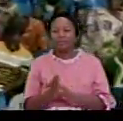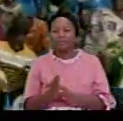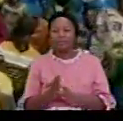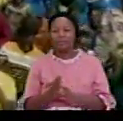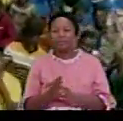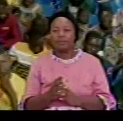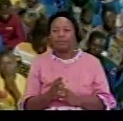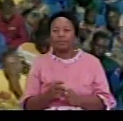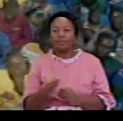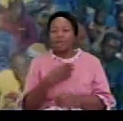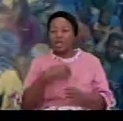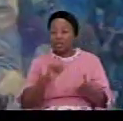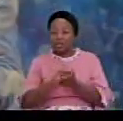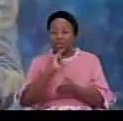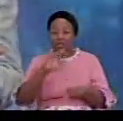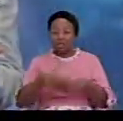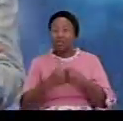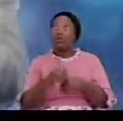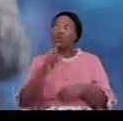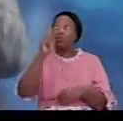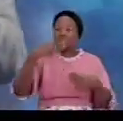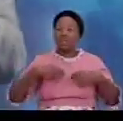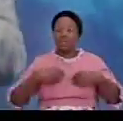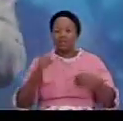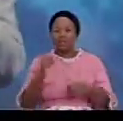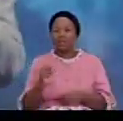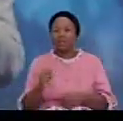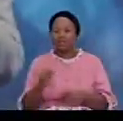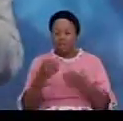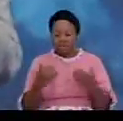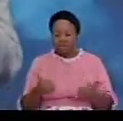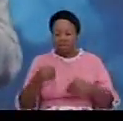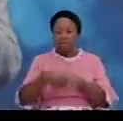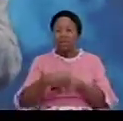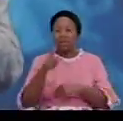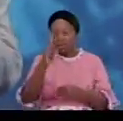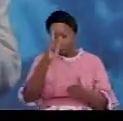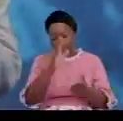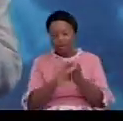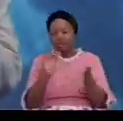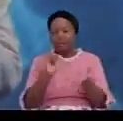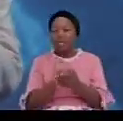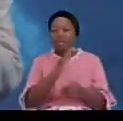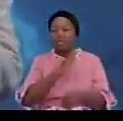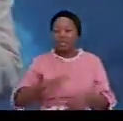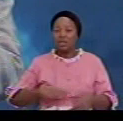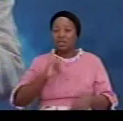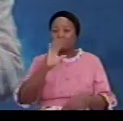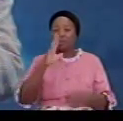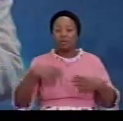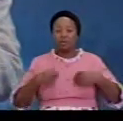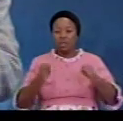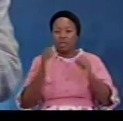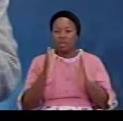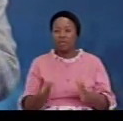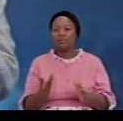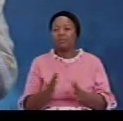And that's how he heals. Tonight, you believe that Christ is your